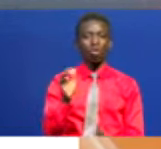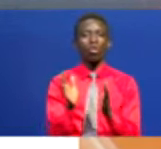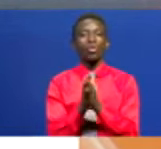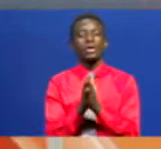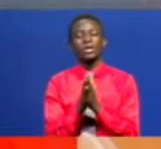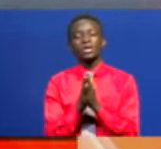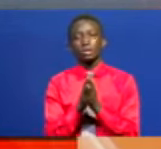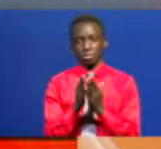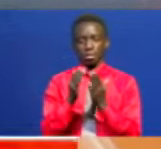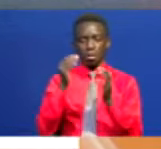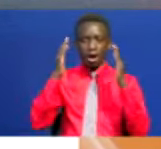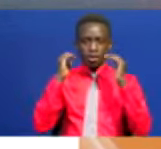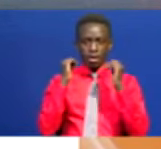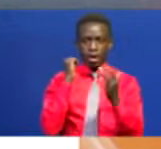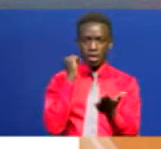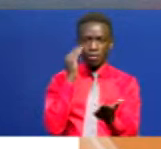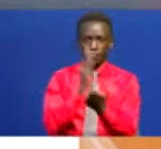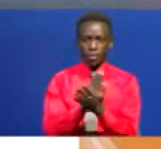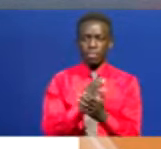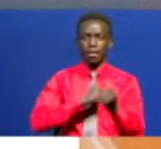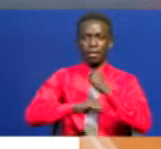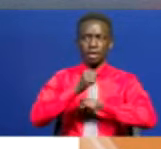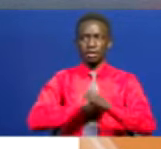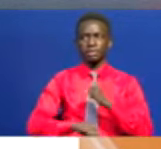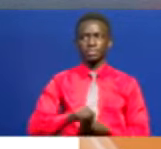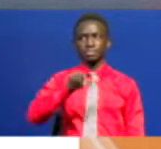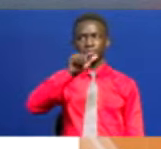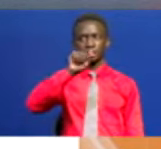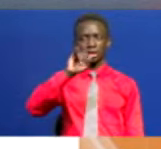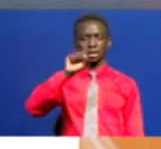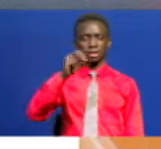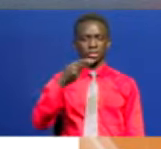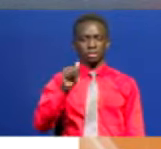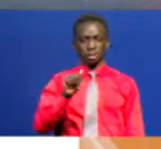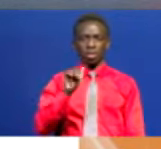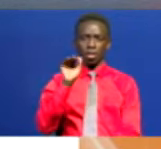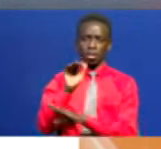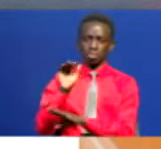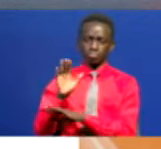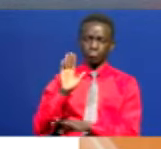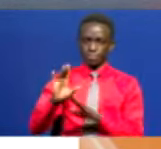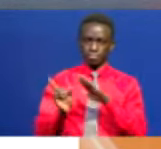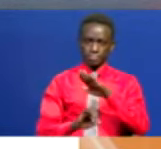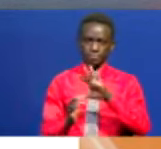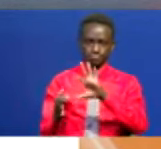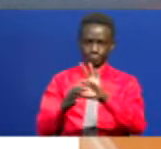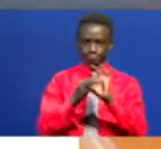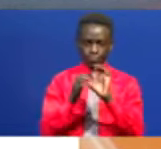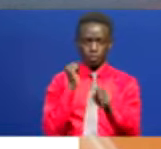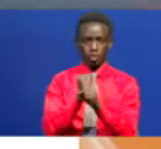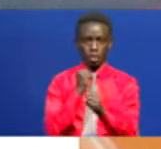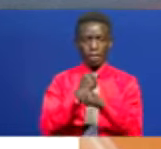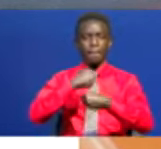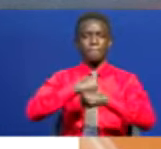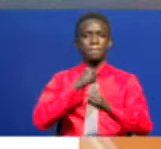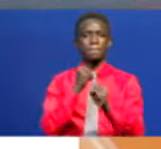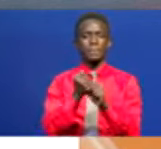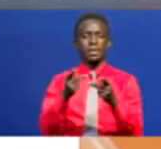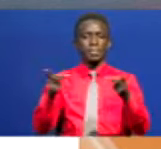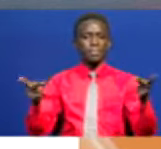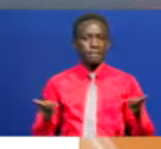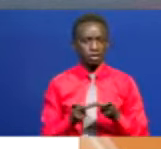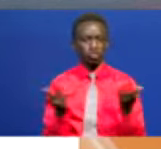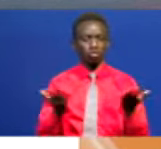Jumwa, has urged officials in her ministry to work collaboratively to create a space that effectively serves its